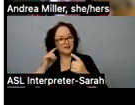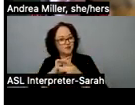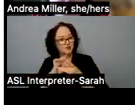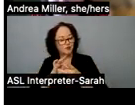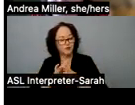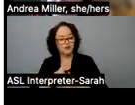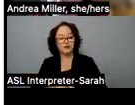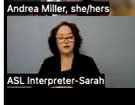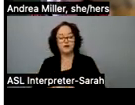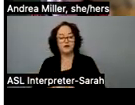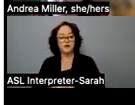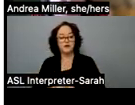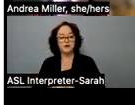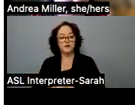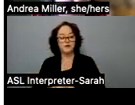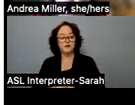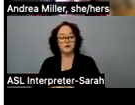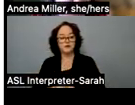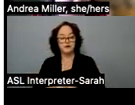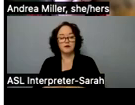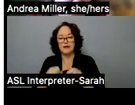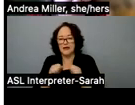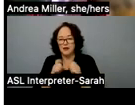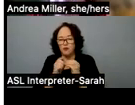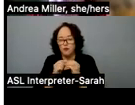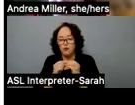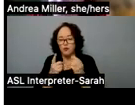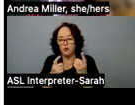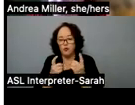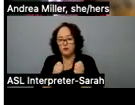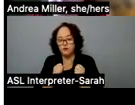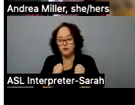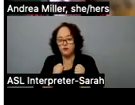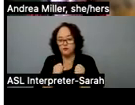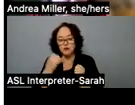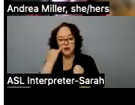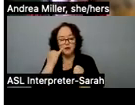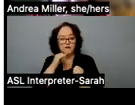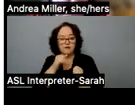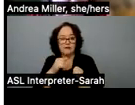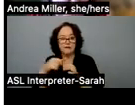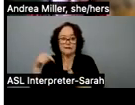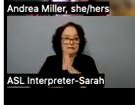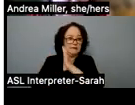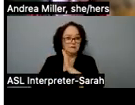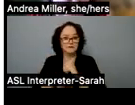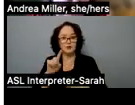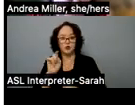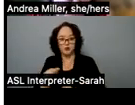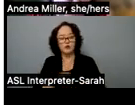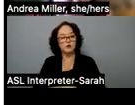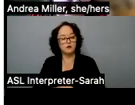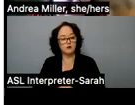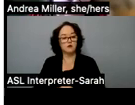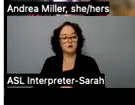you can ask one more question if it's not too in-depth of an answer that Andrea would need to